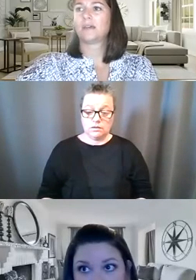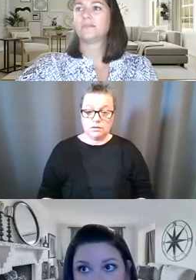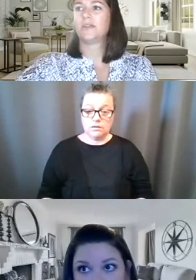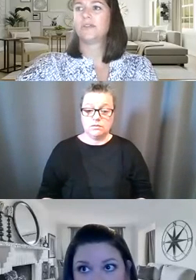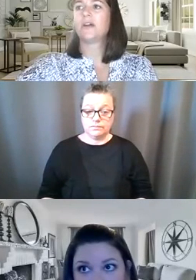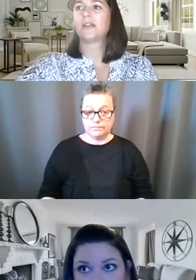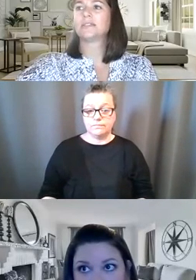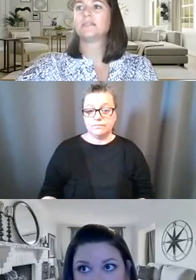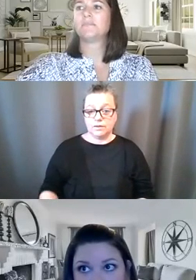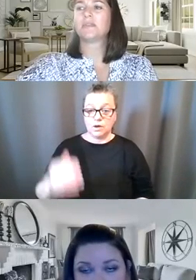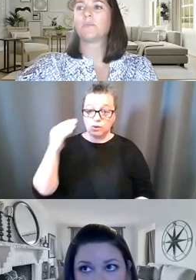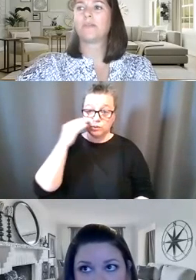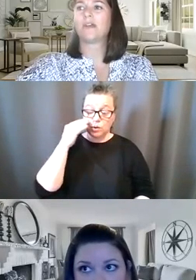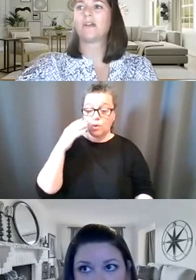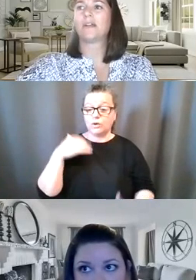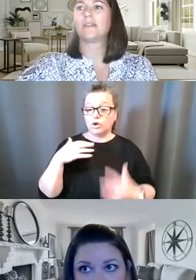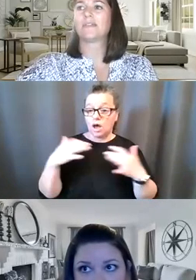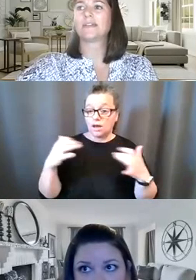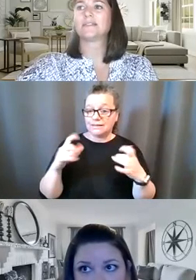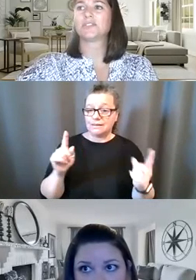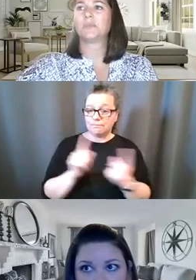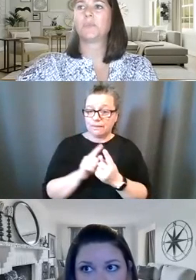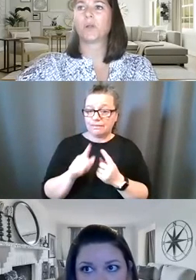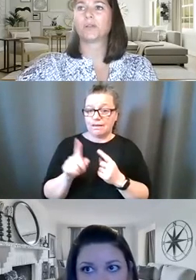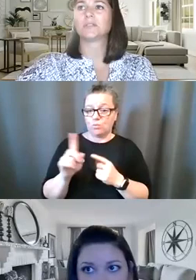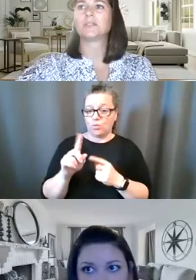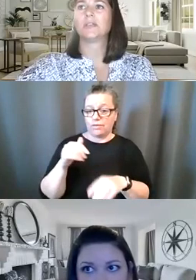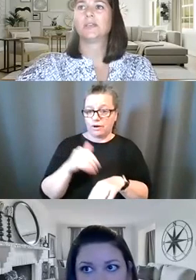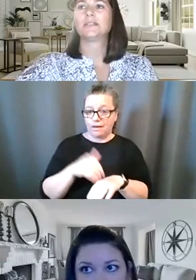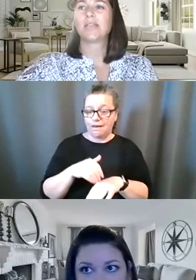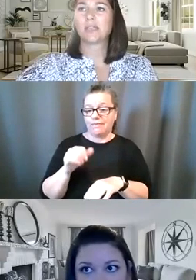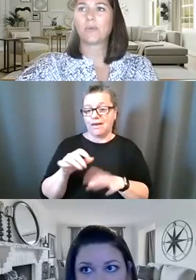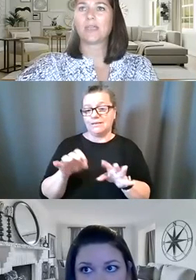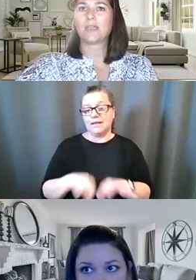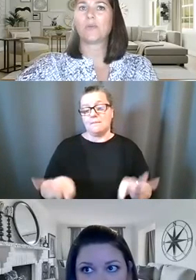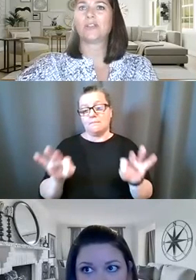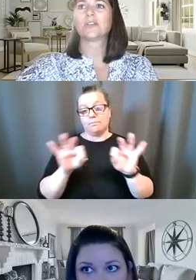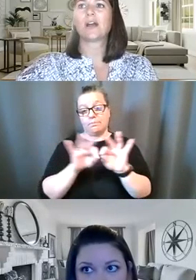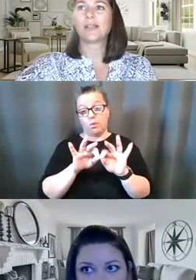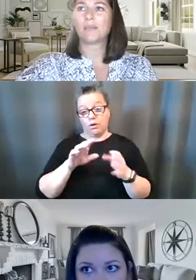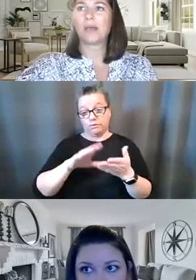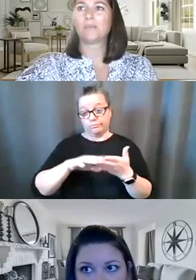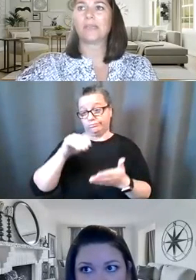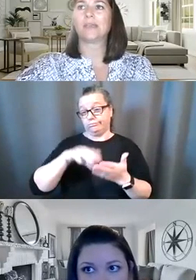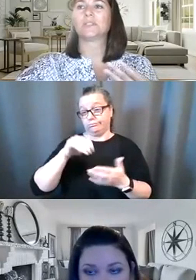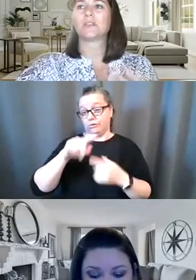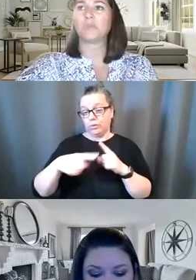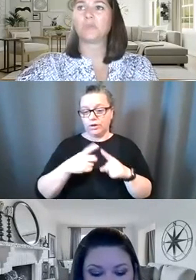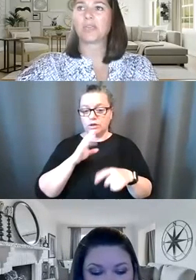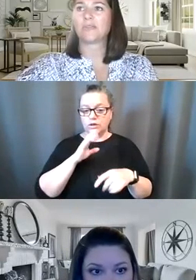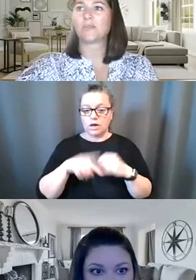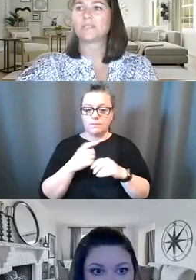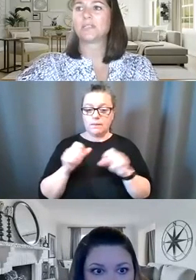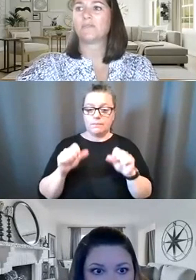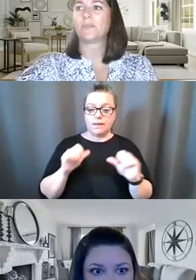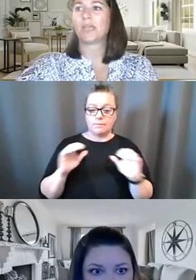Yeah, know your audience and meet them where they are. I think that that's such an important takeaway here when you're talking about being able to